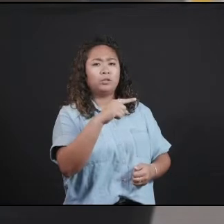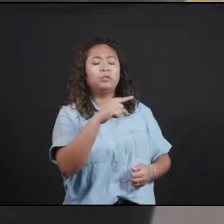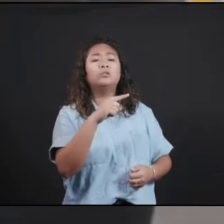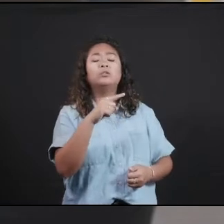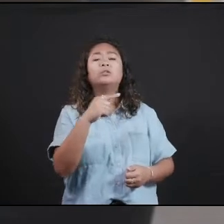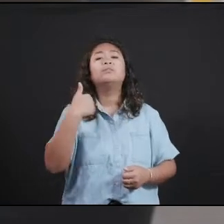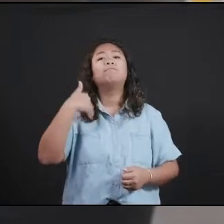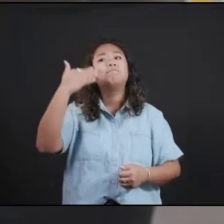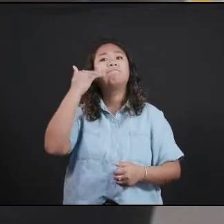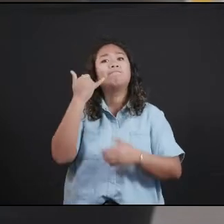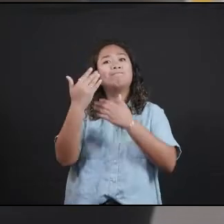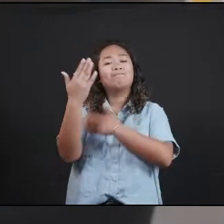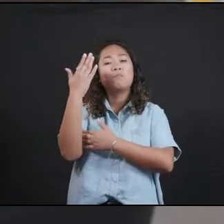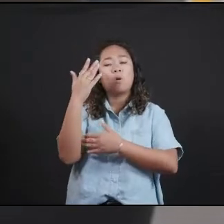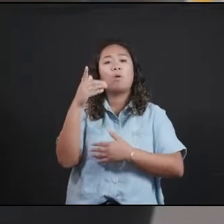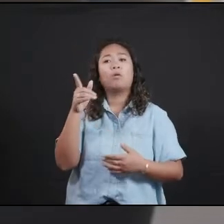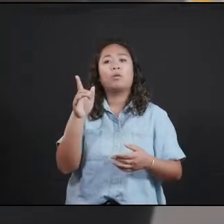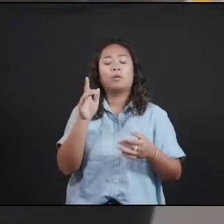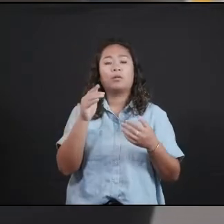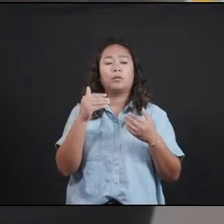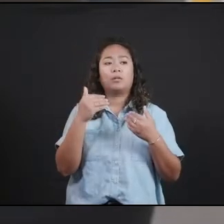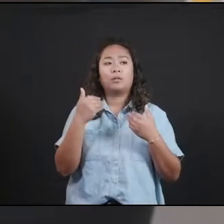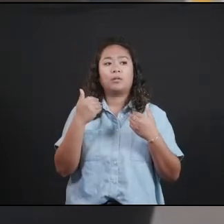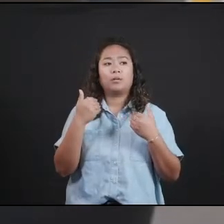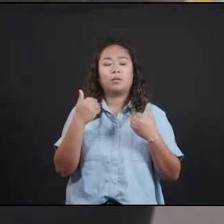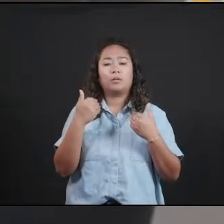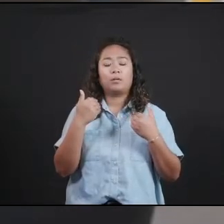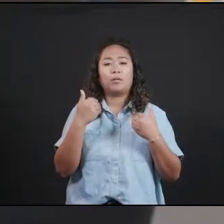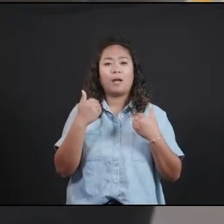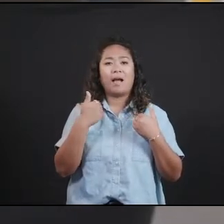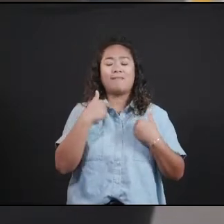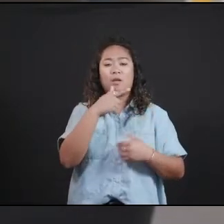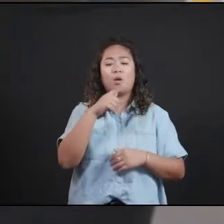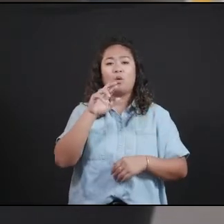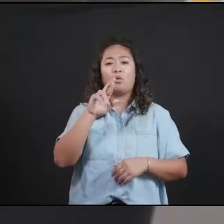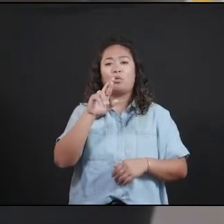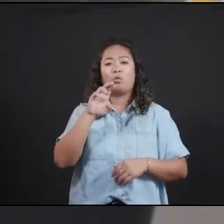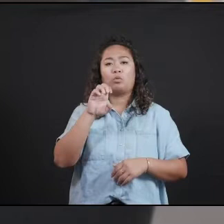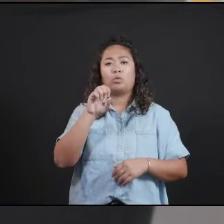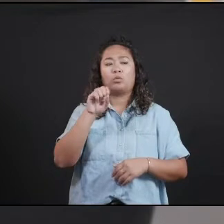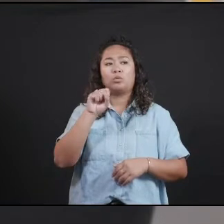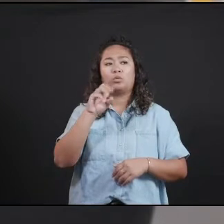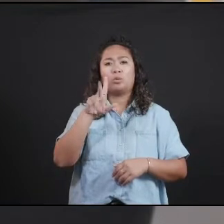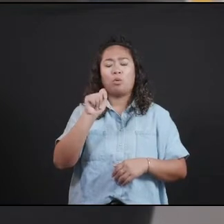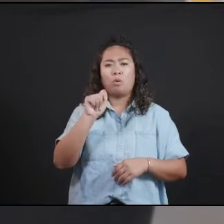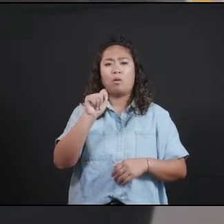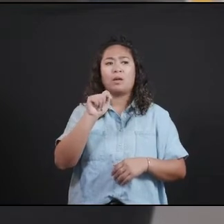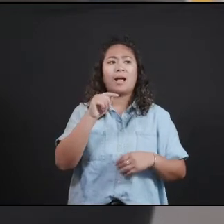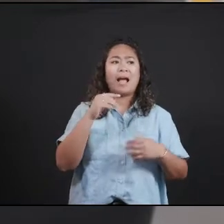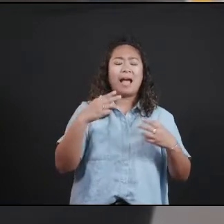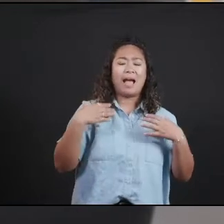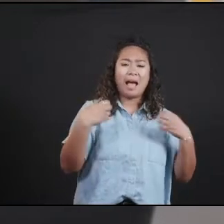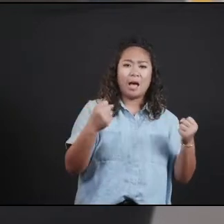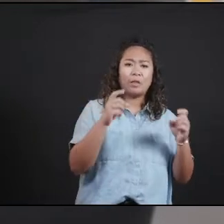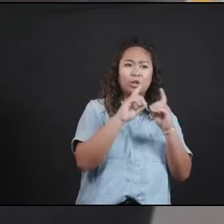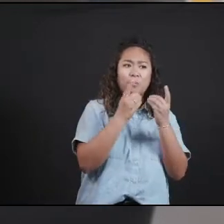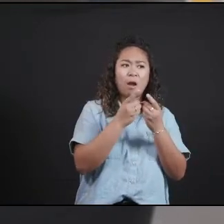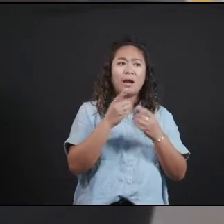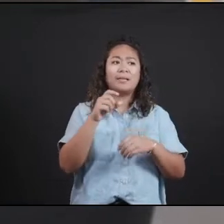we have an American that is arriving every single day still. Spirit and Delta, as well as United, have canceled their flights into